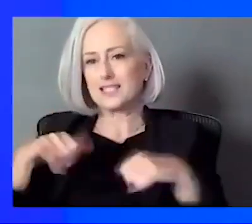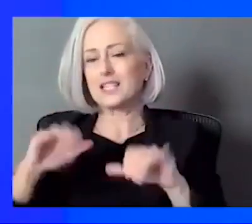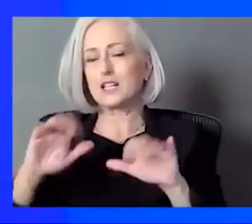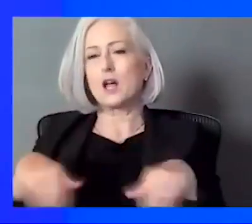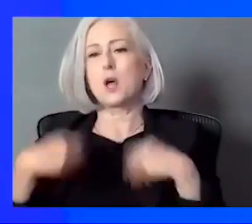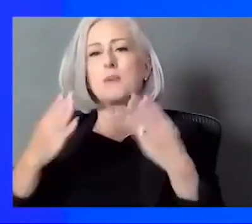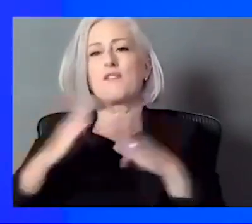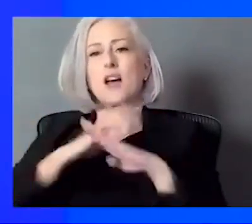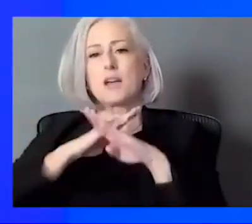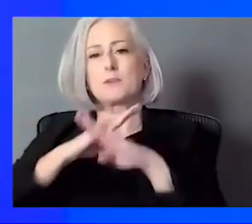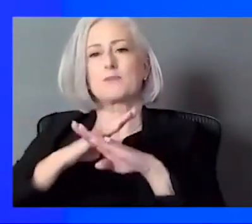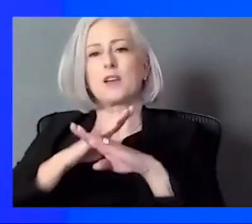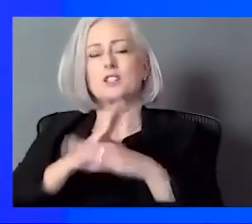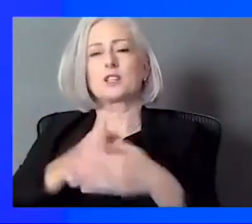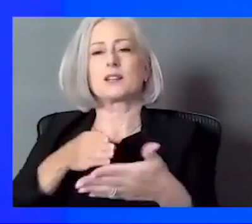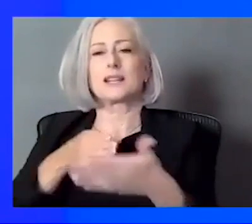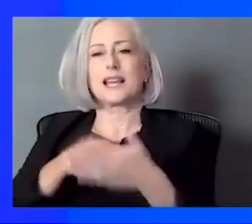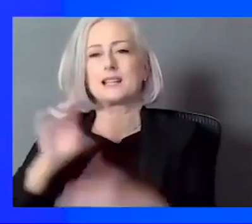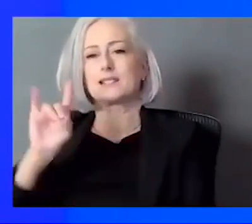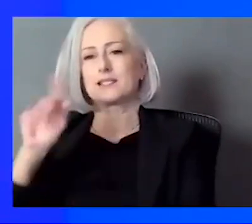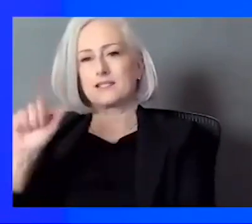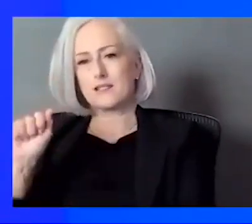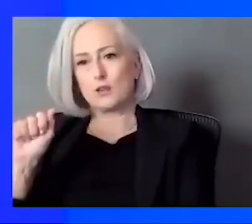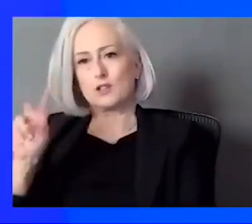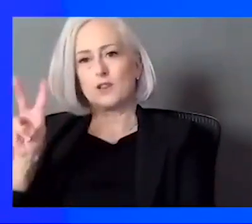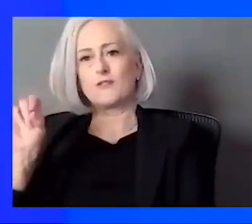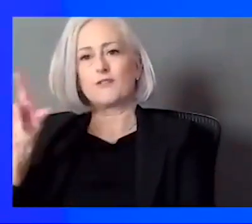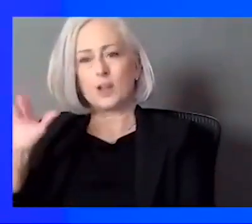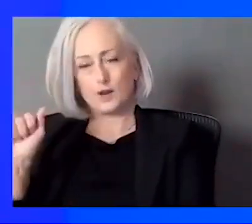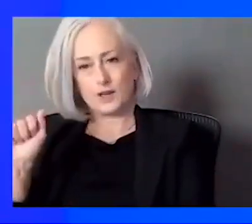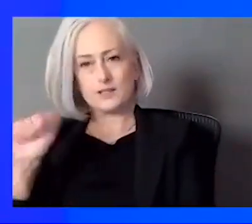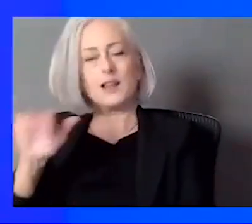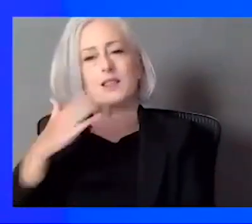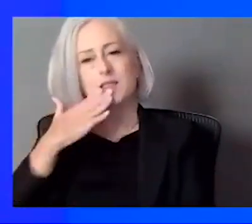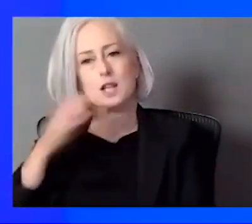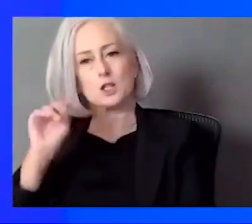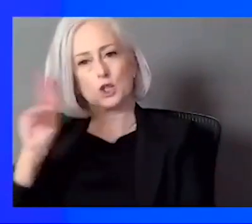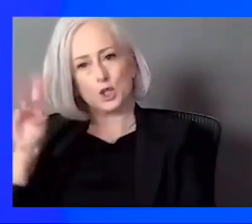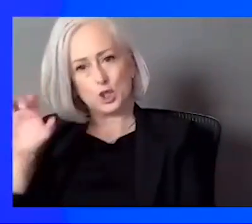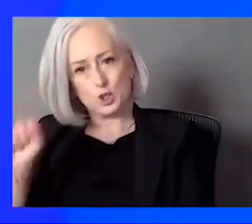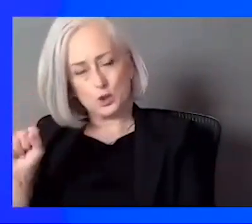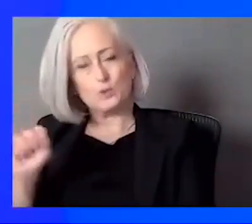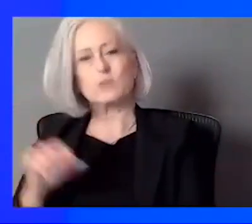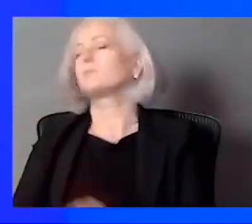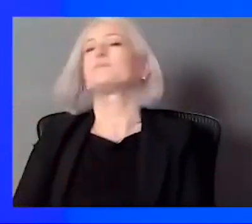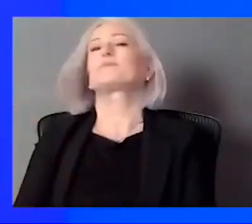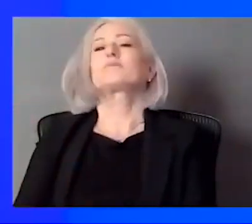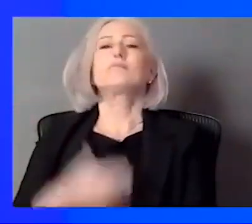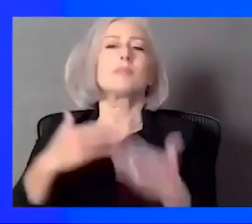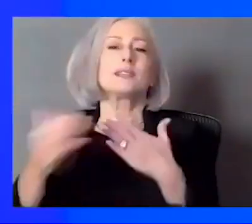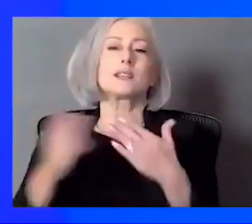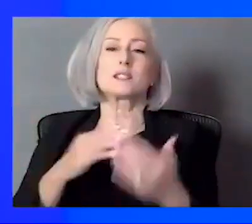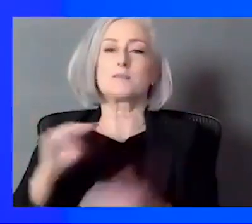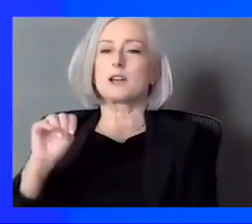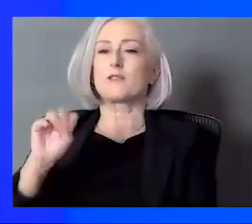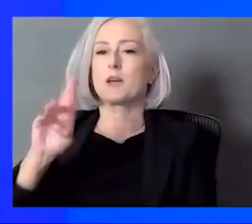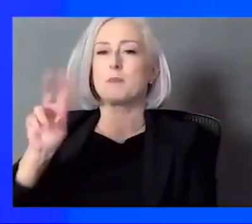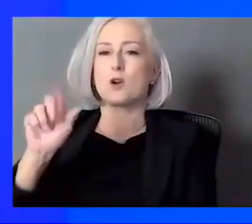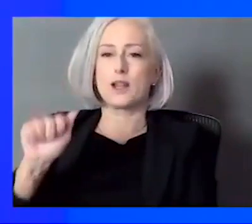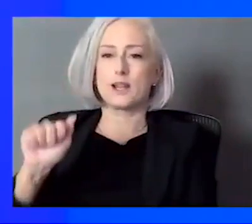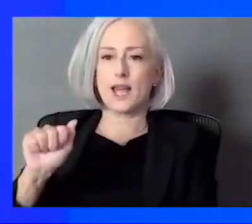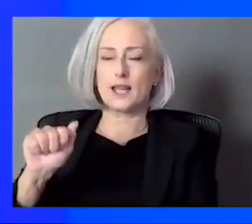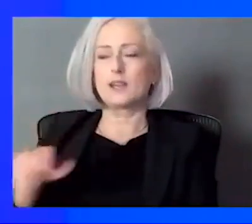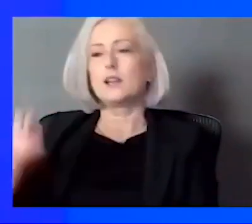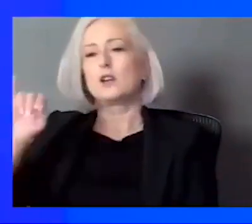variant, so I think that's good news. So again, whether you get the mRNA vaccines or Johnson & Johnson, just get out